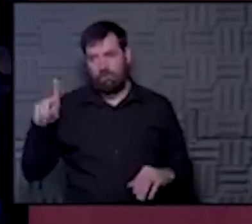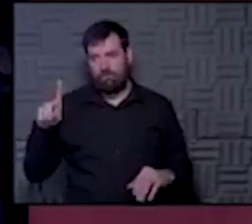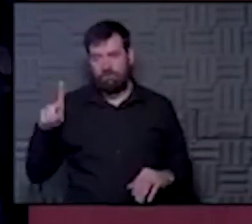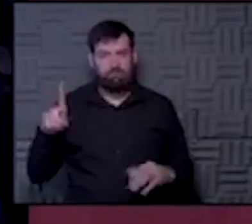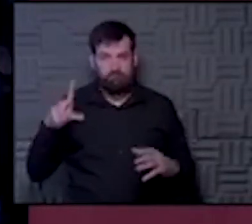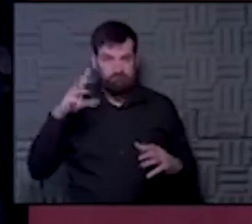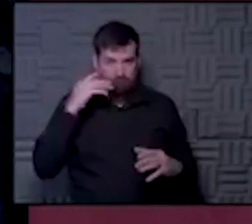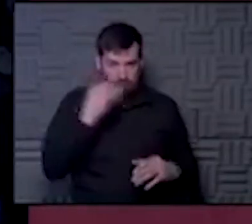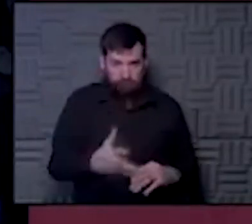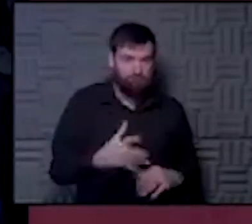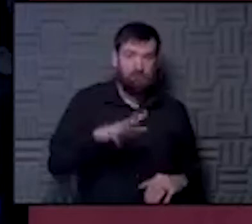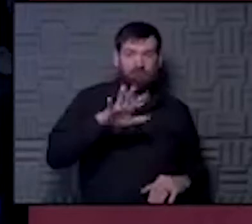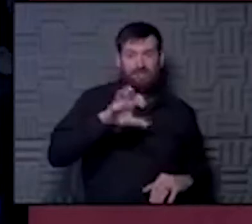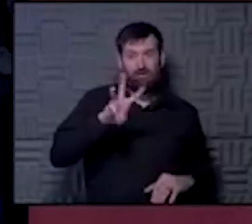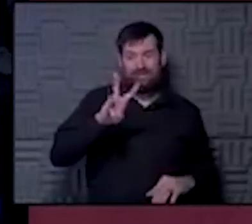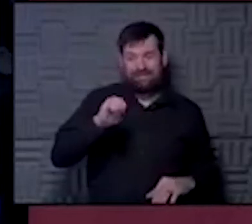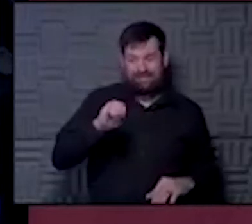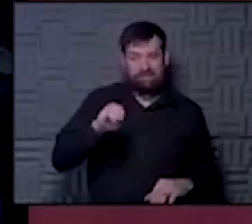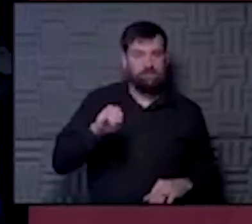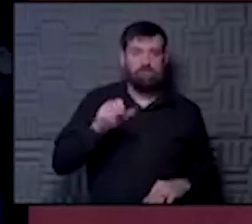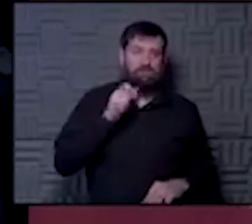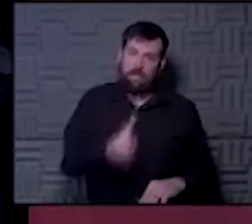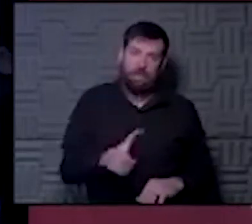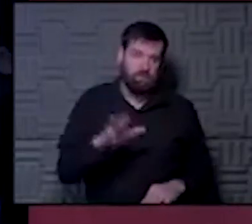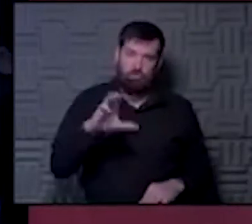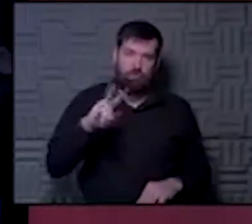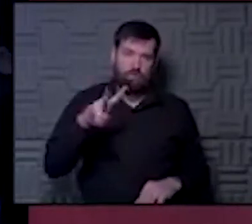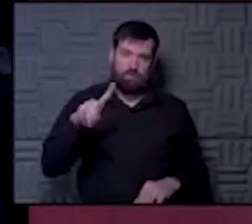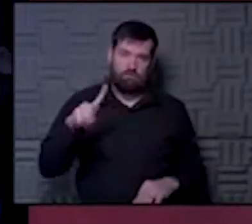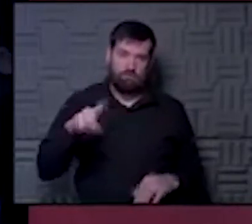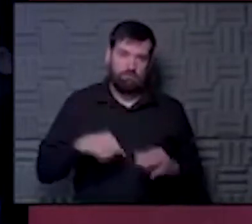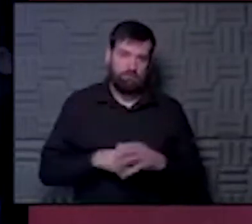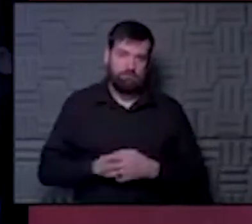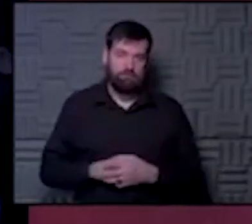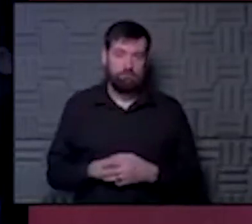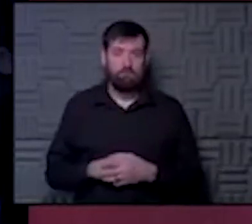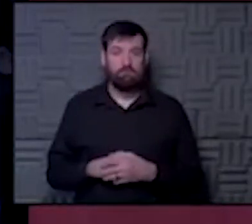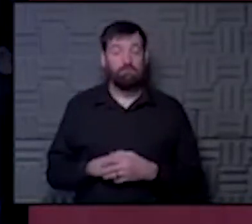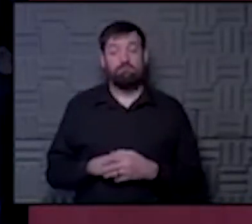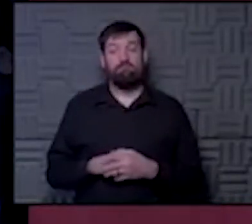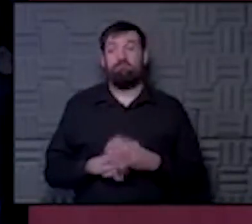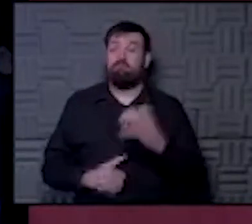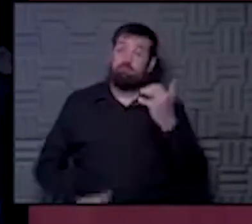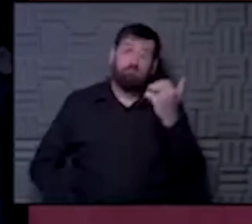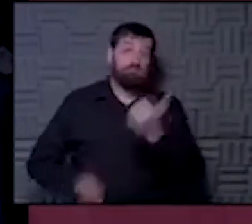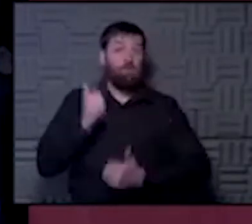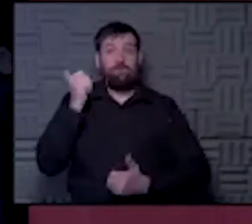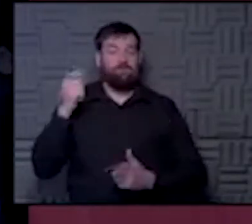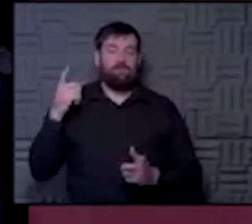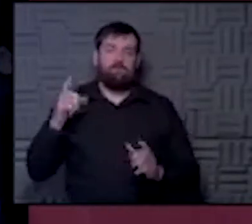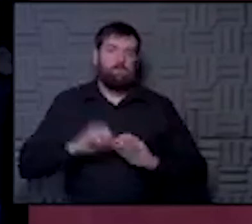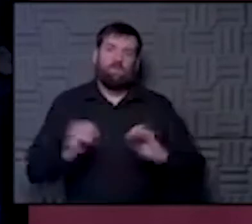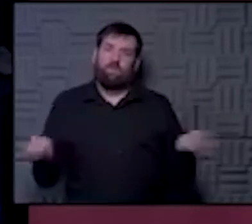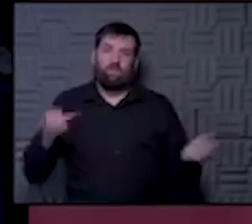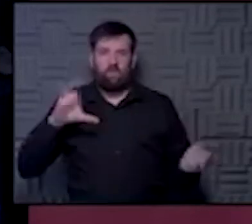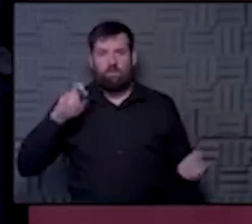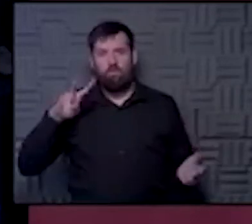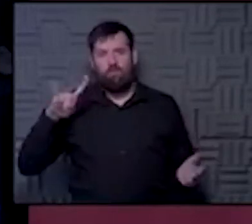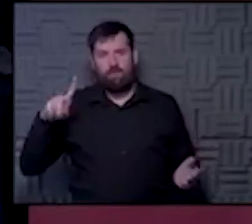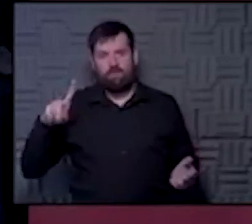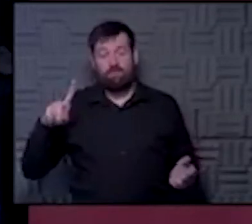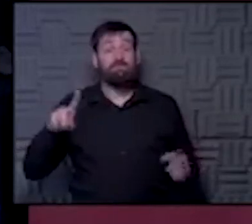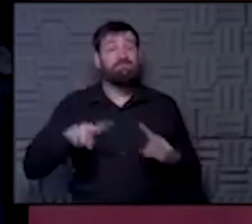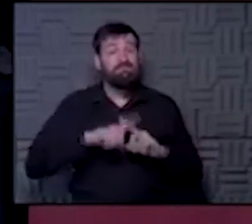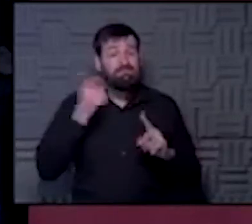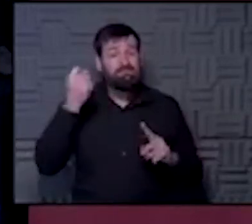you that 560 did not have COVID, right? Yep. And so by far the overwhelming majority don't. The struggle for all the hospitals